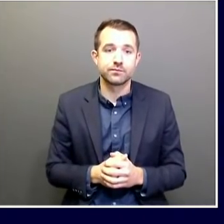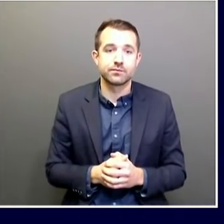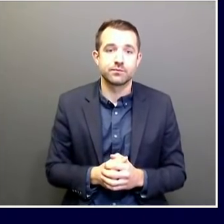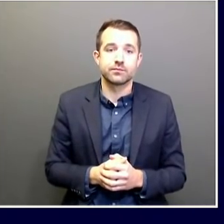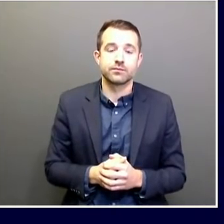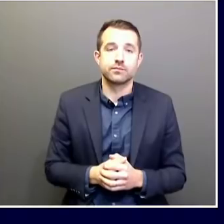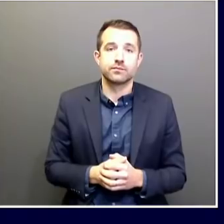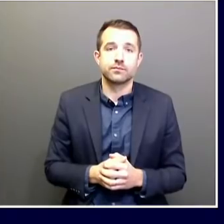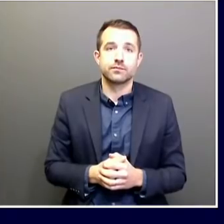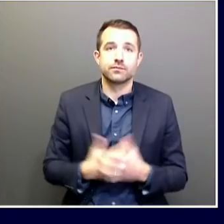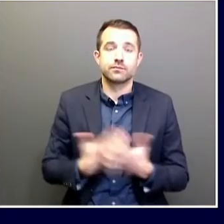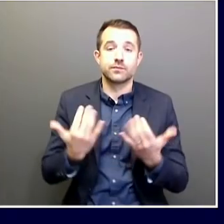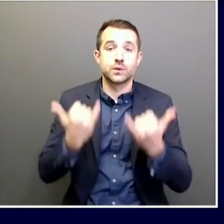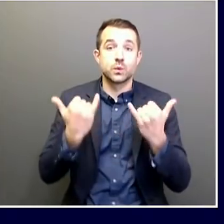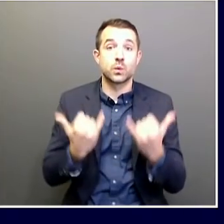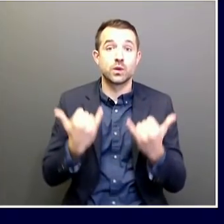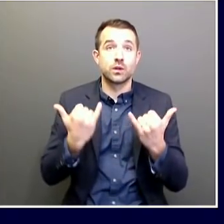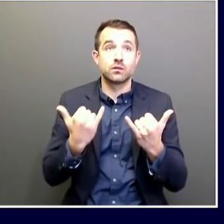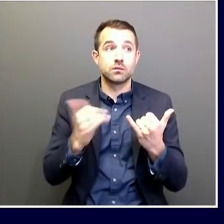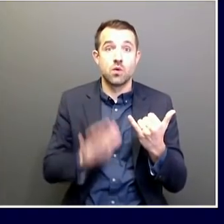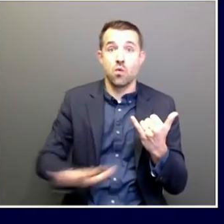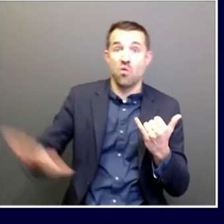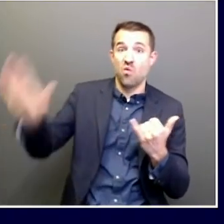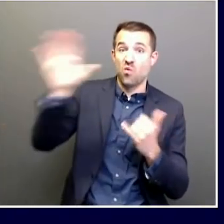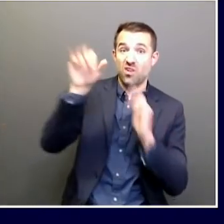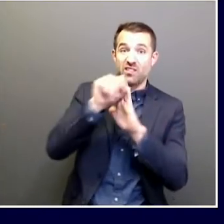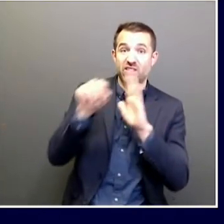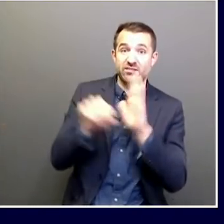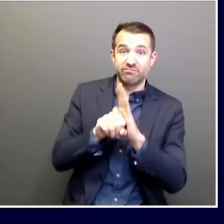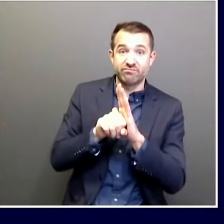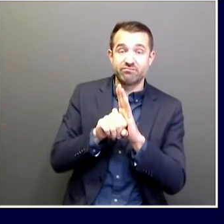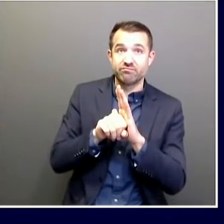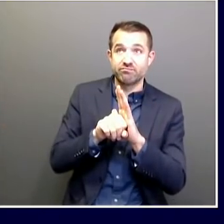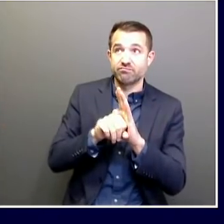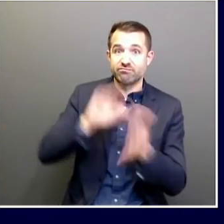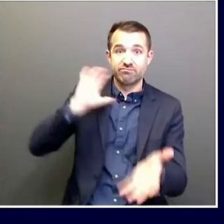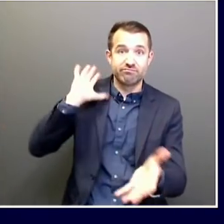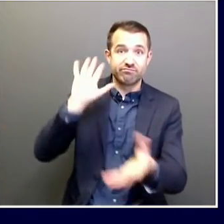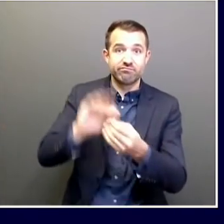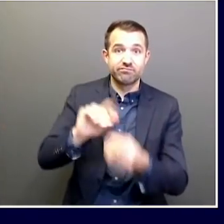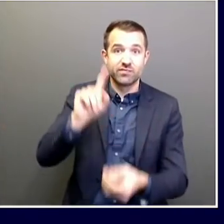Right now, across the entire state, there are